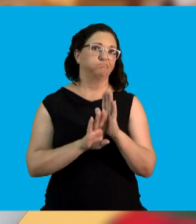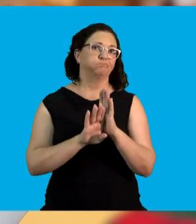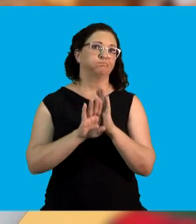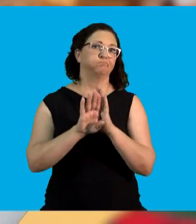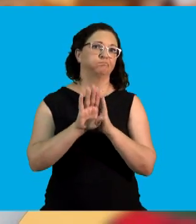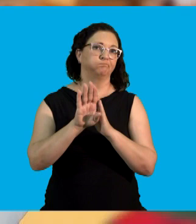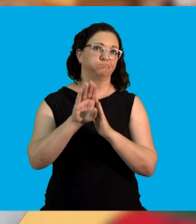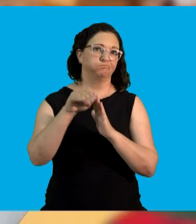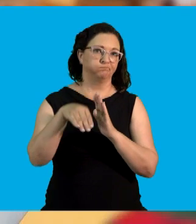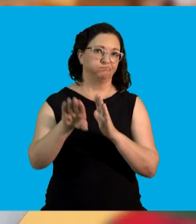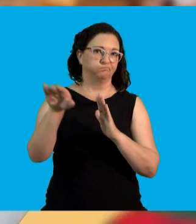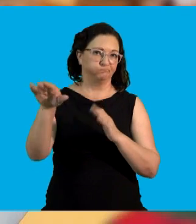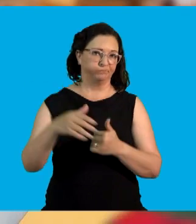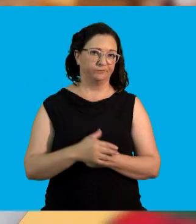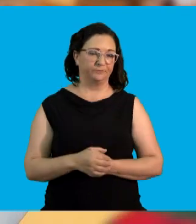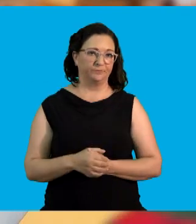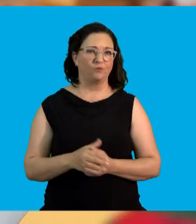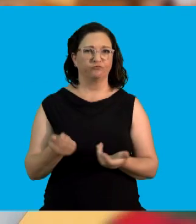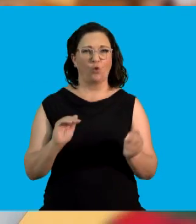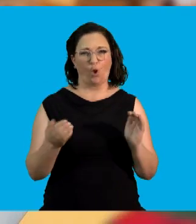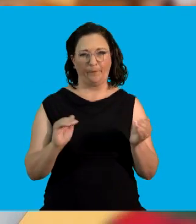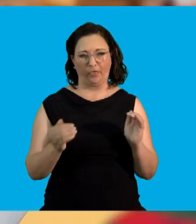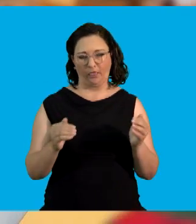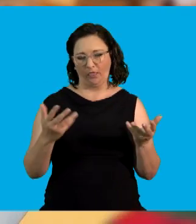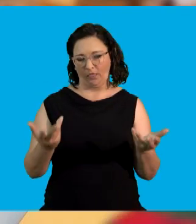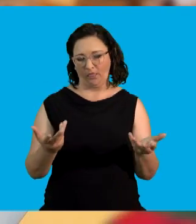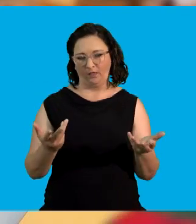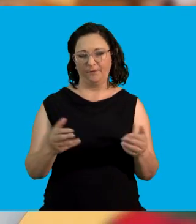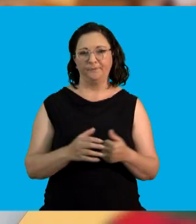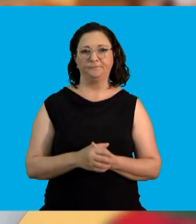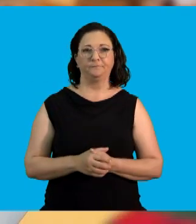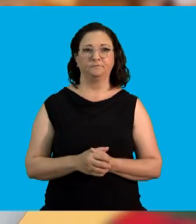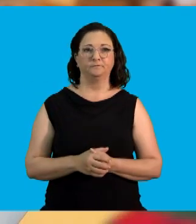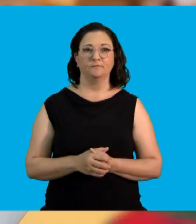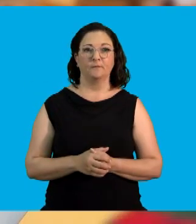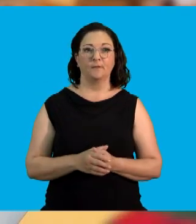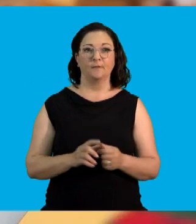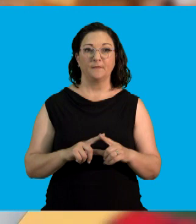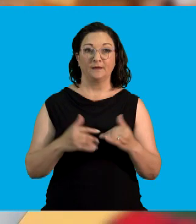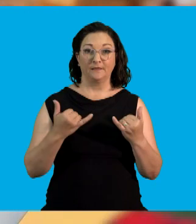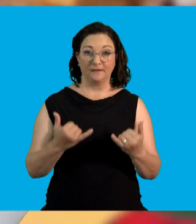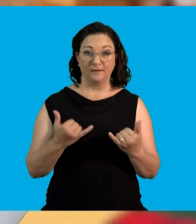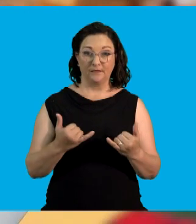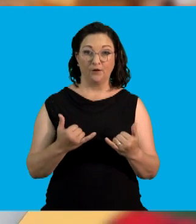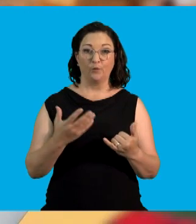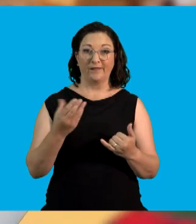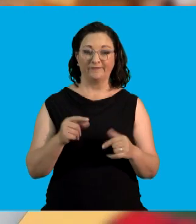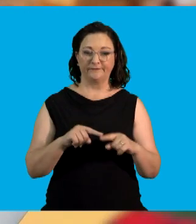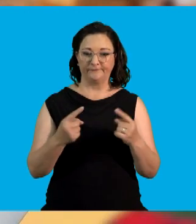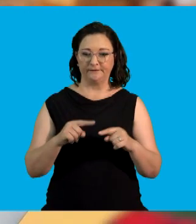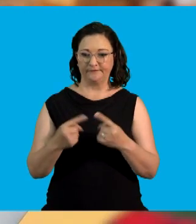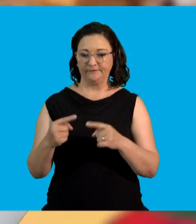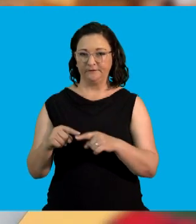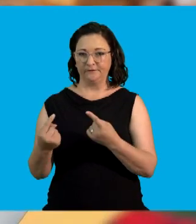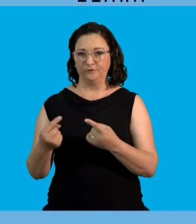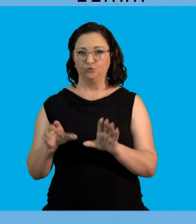increase or a continuous comparison between particles or between substances. Whereas here, we have different groups